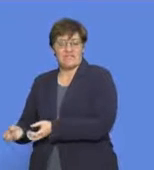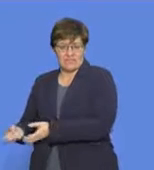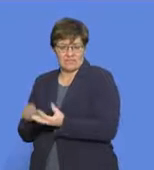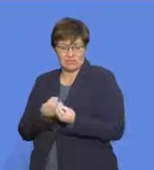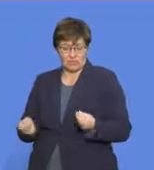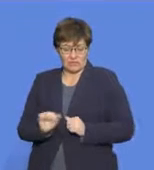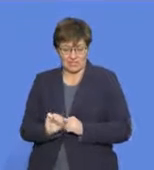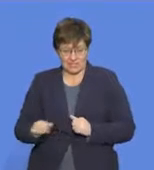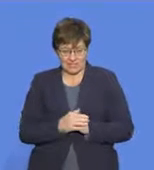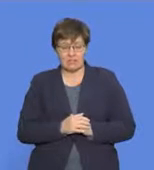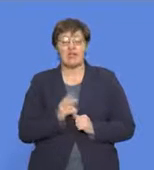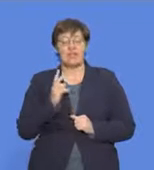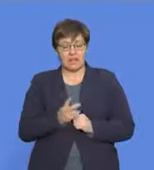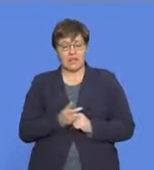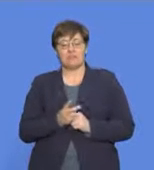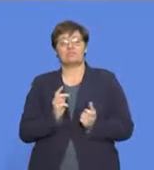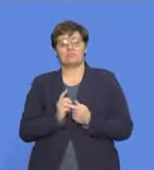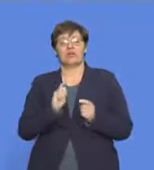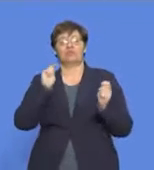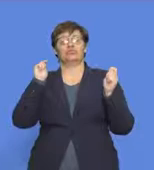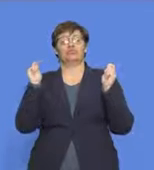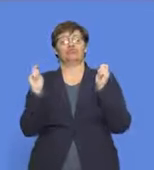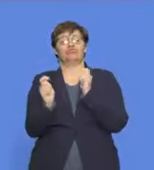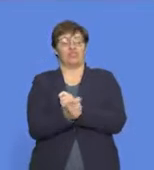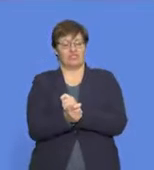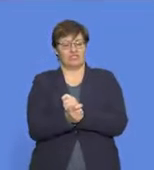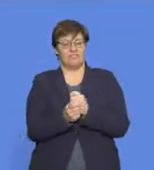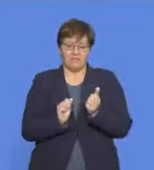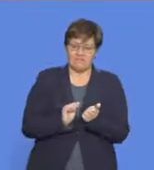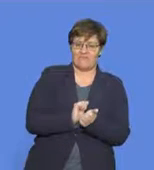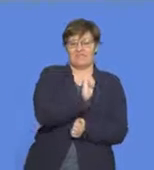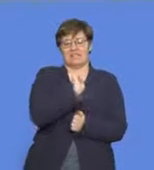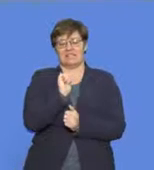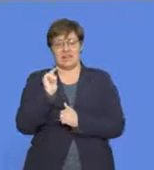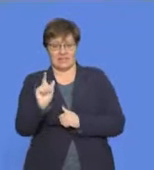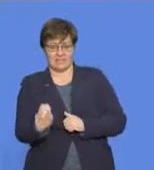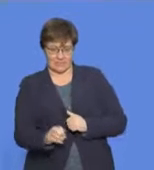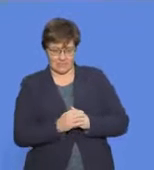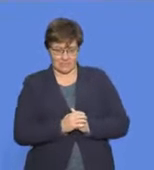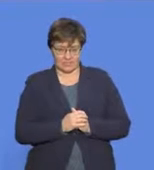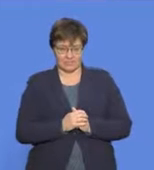they then eventually become changes that then become fixed in a population.